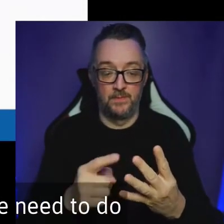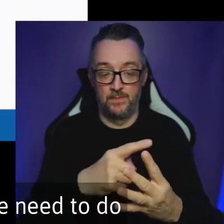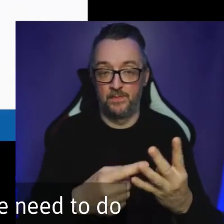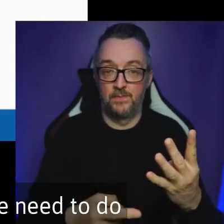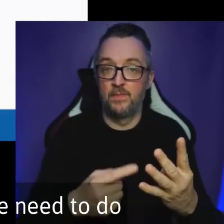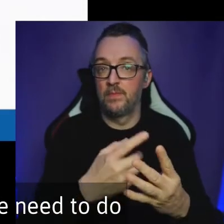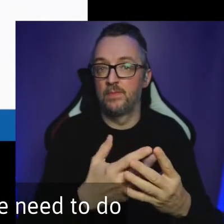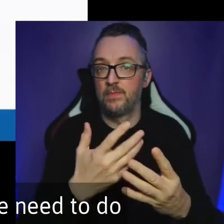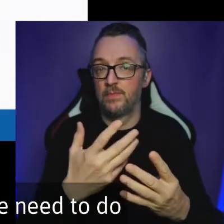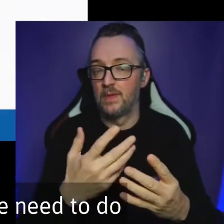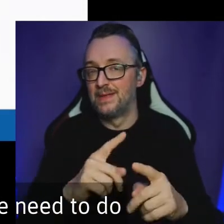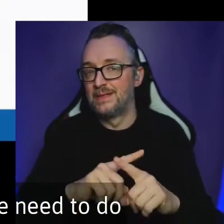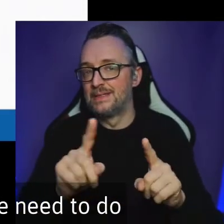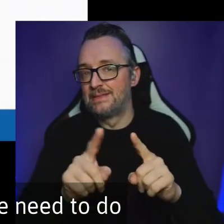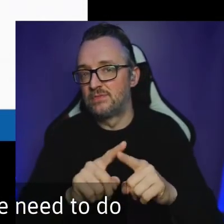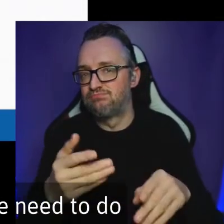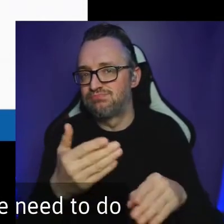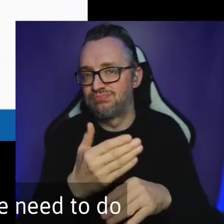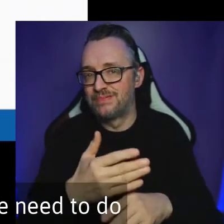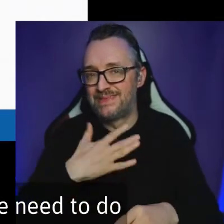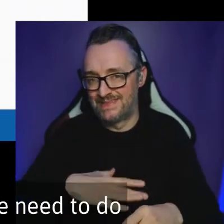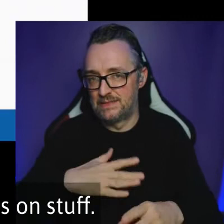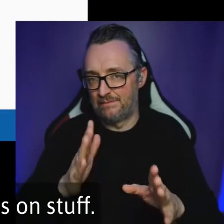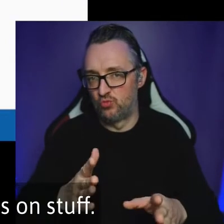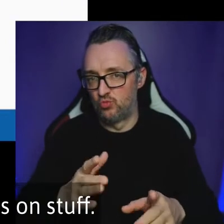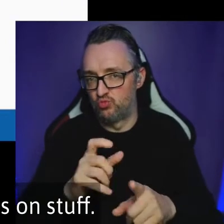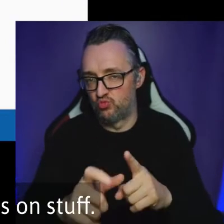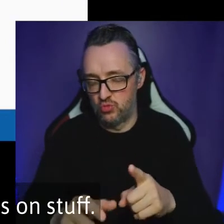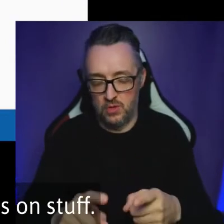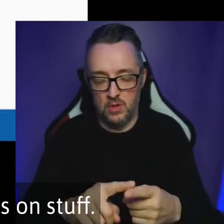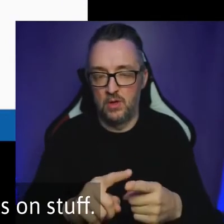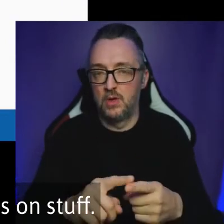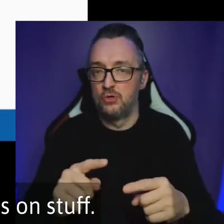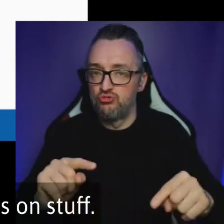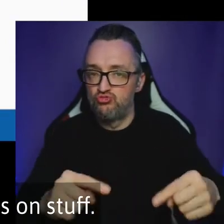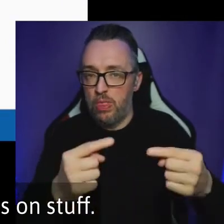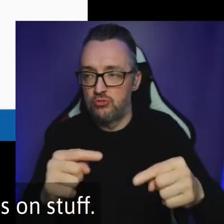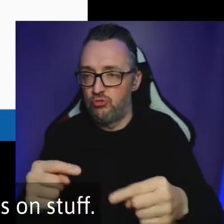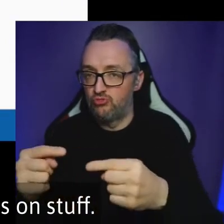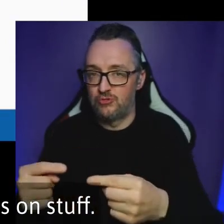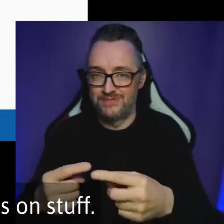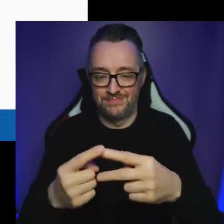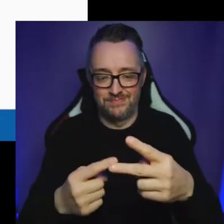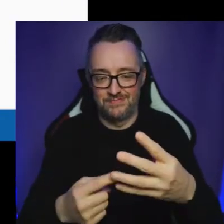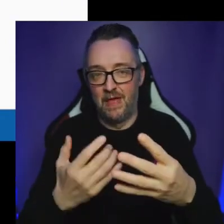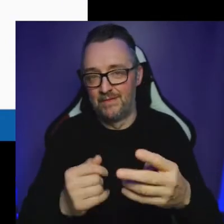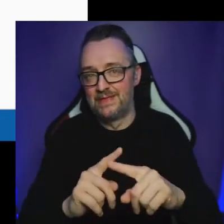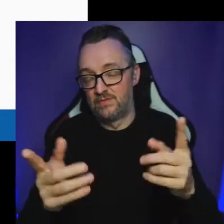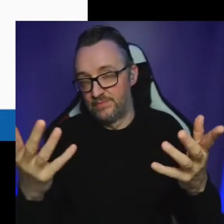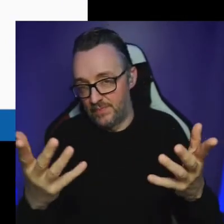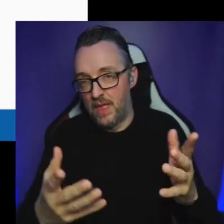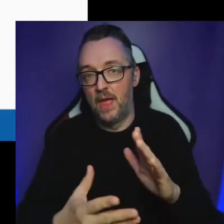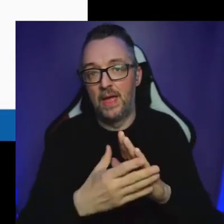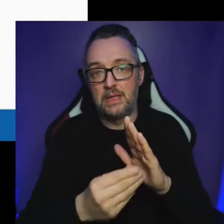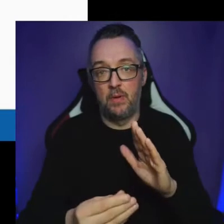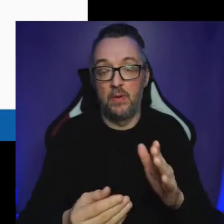different things that you can do. There are different things that we need to do. And there are different challenges and constraints on stuff. So for example,